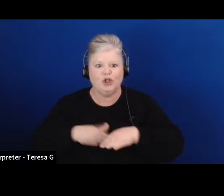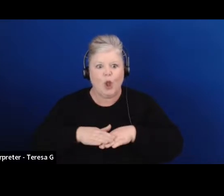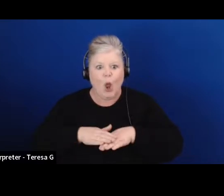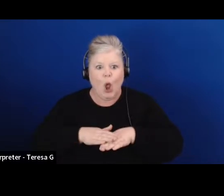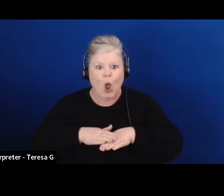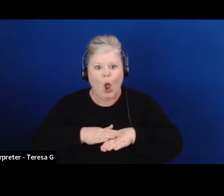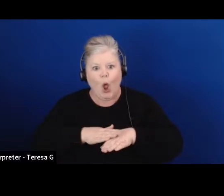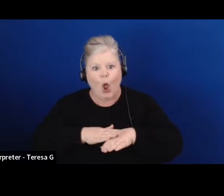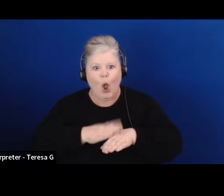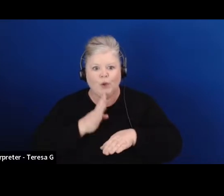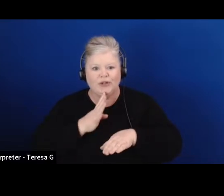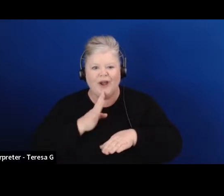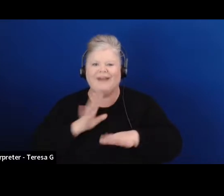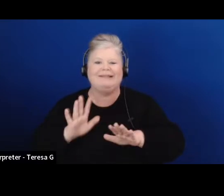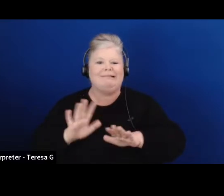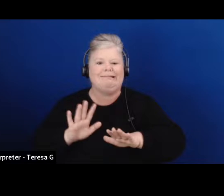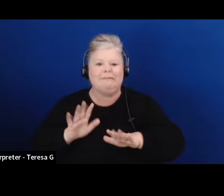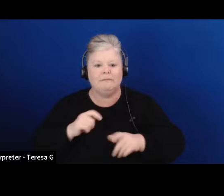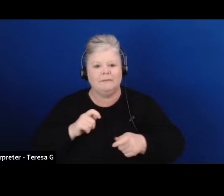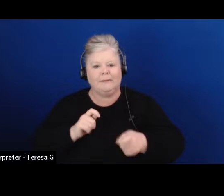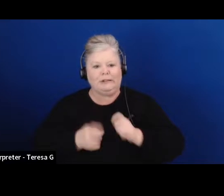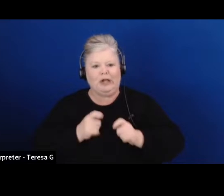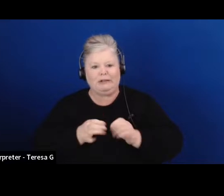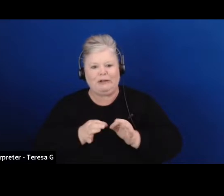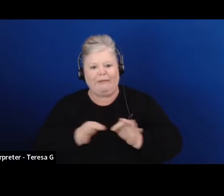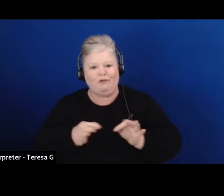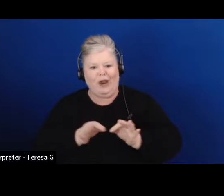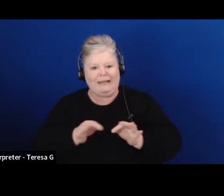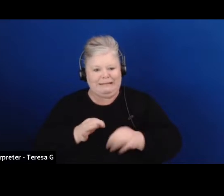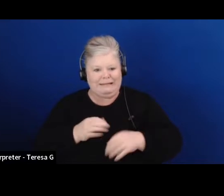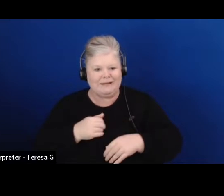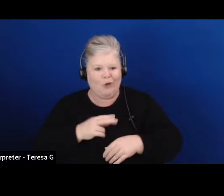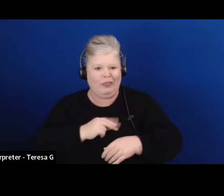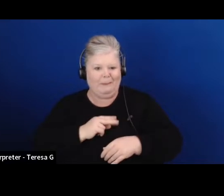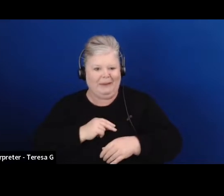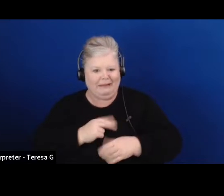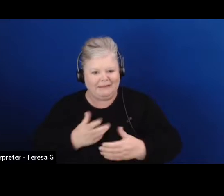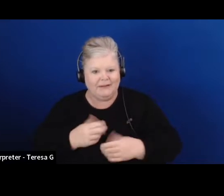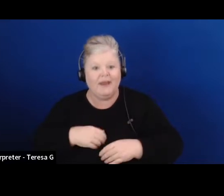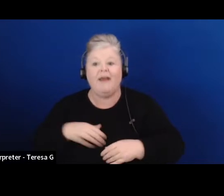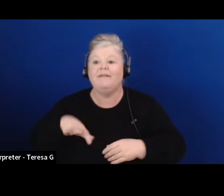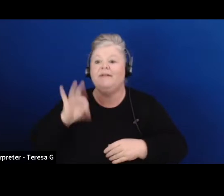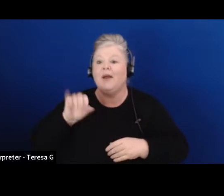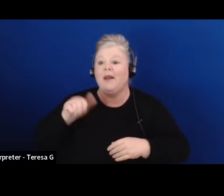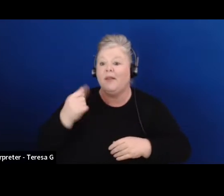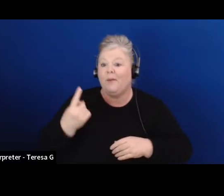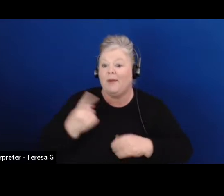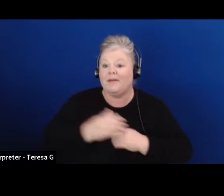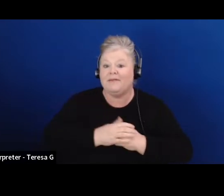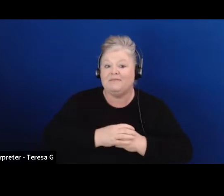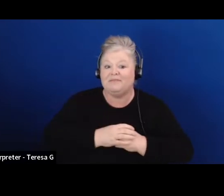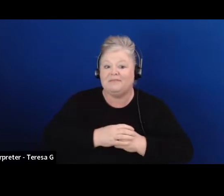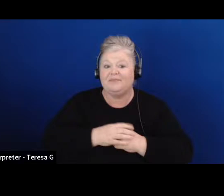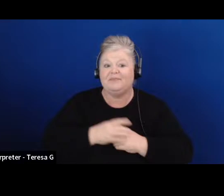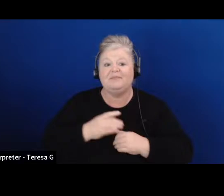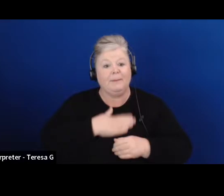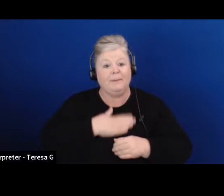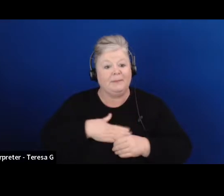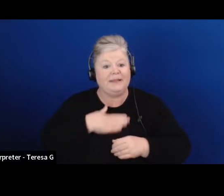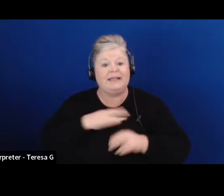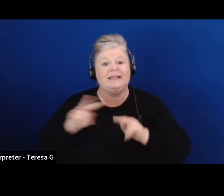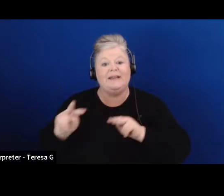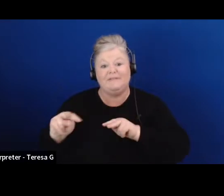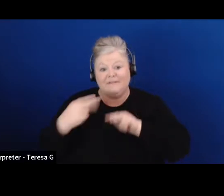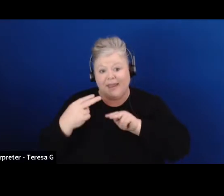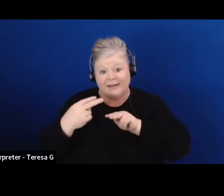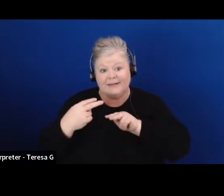wonder about maybe changing up the words, changing the color. I found this other one, please face me, and it